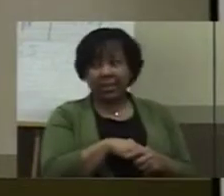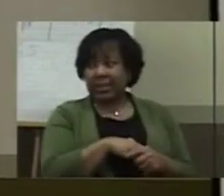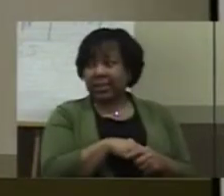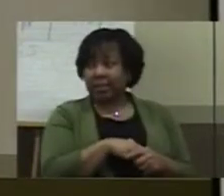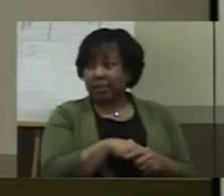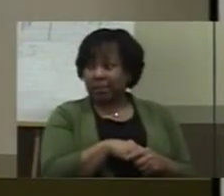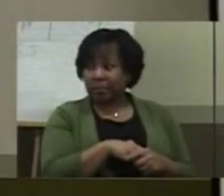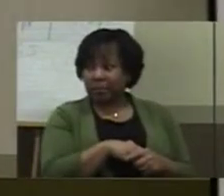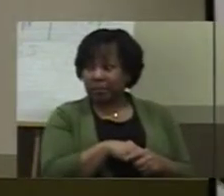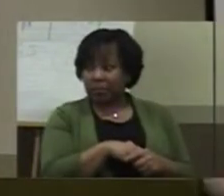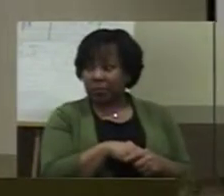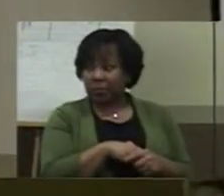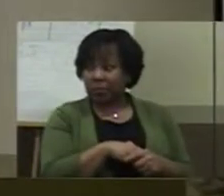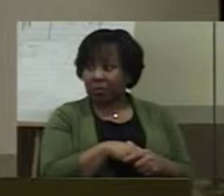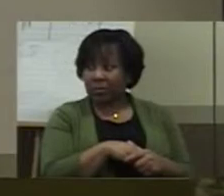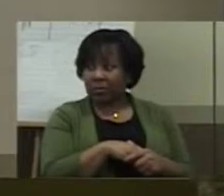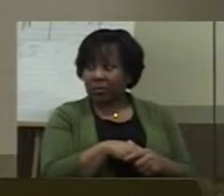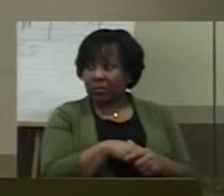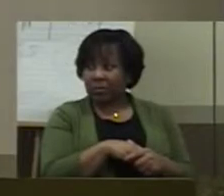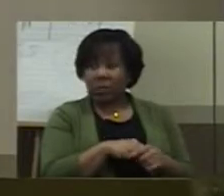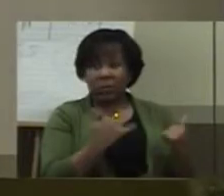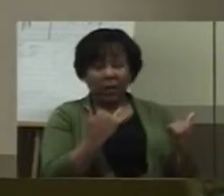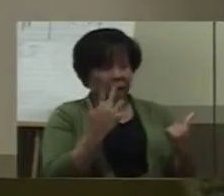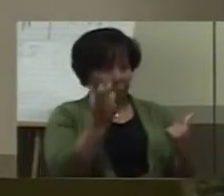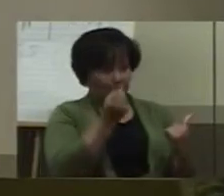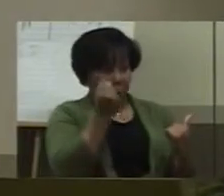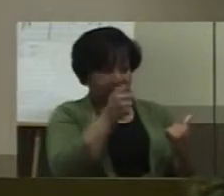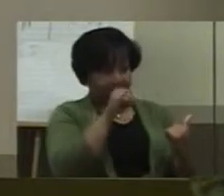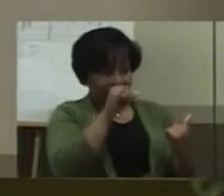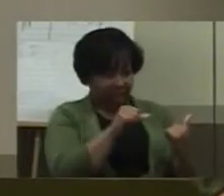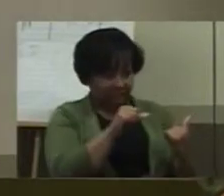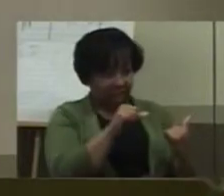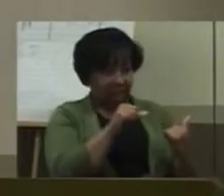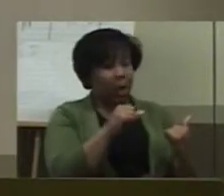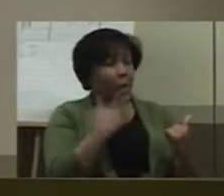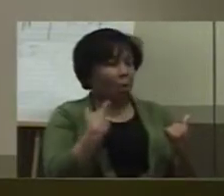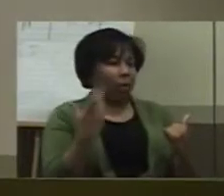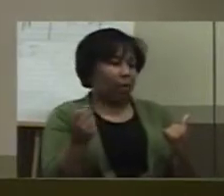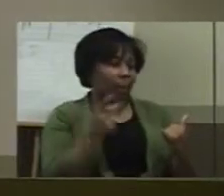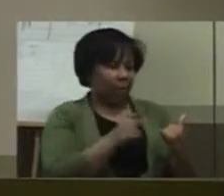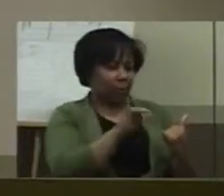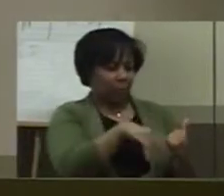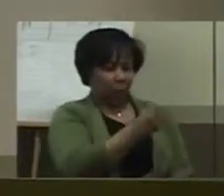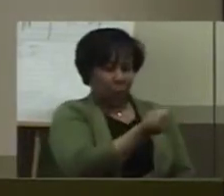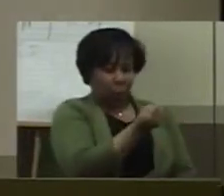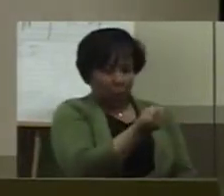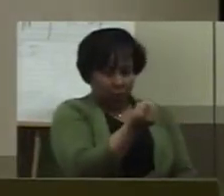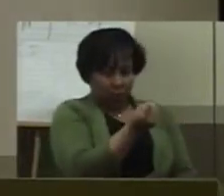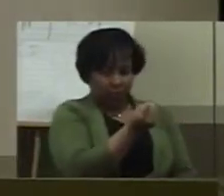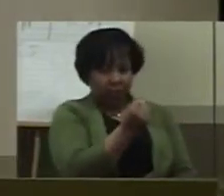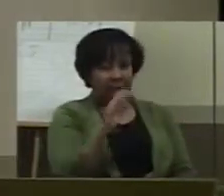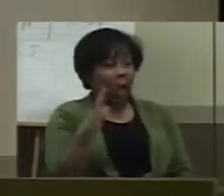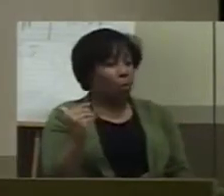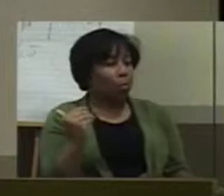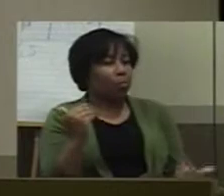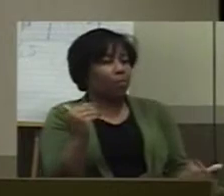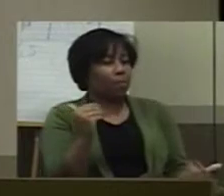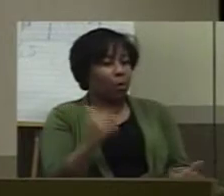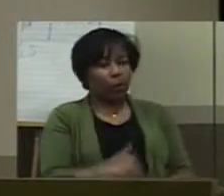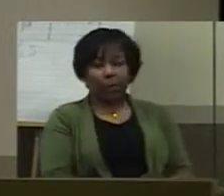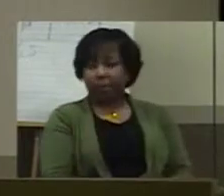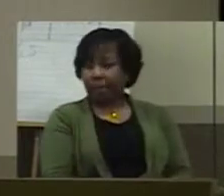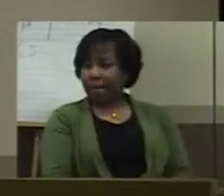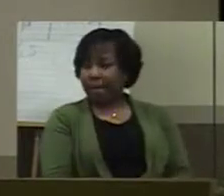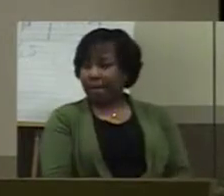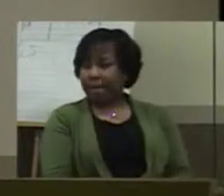Okay, so let's hold on to that, and we're going to be coming back to it and move forward a little bit.